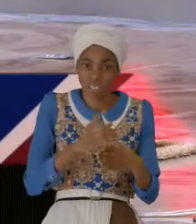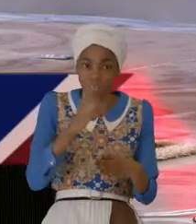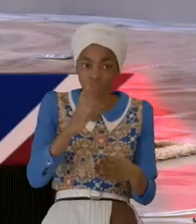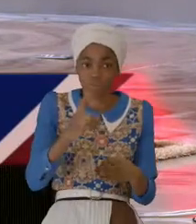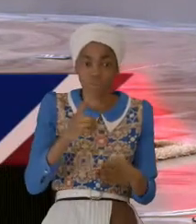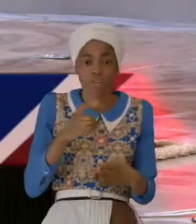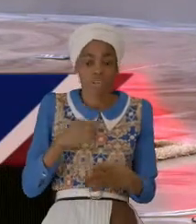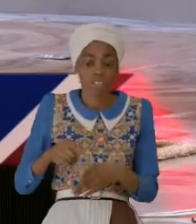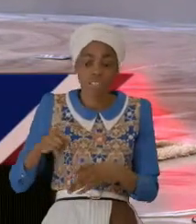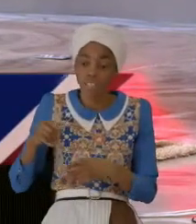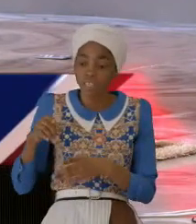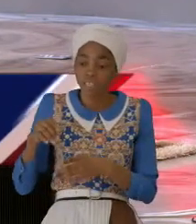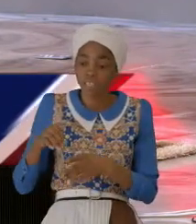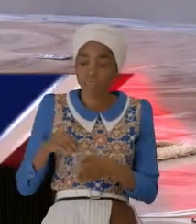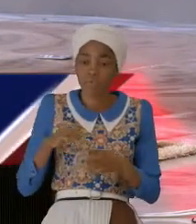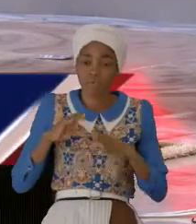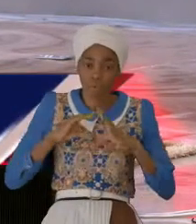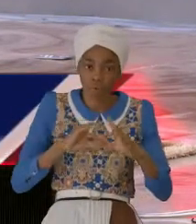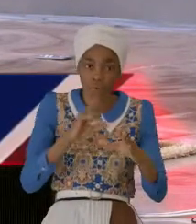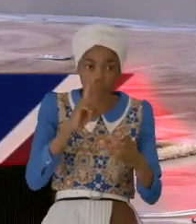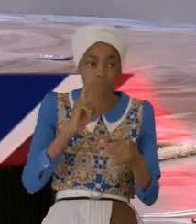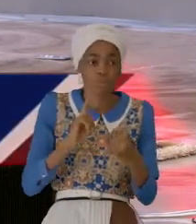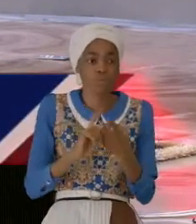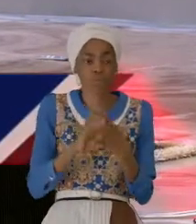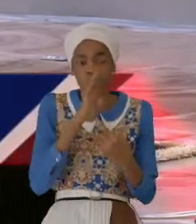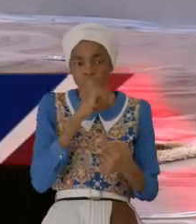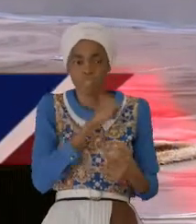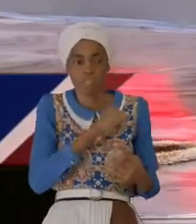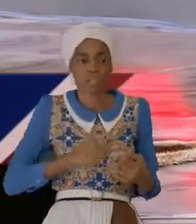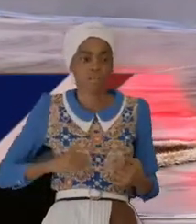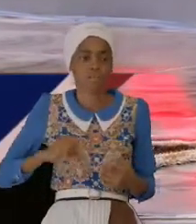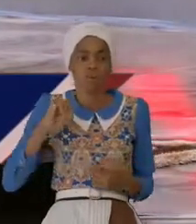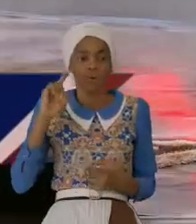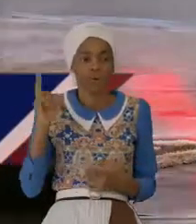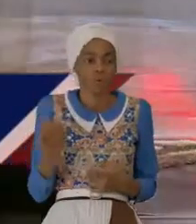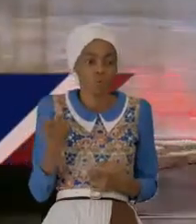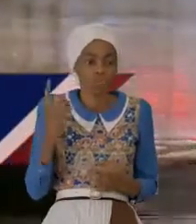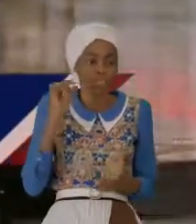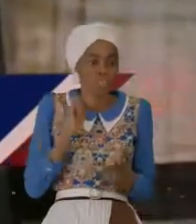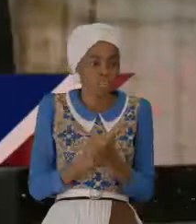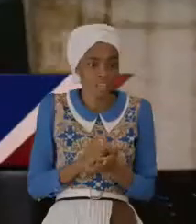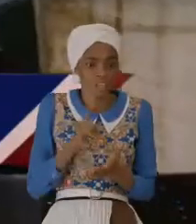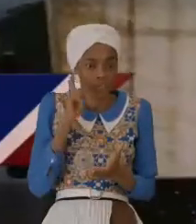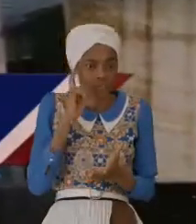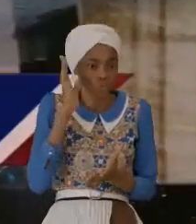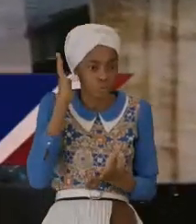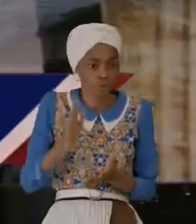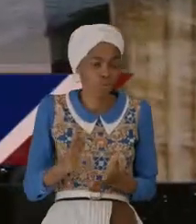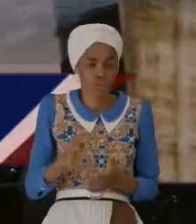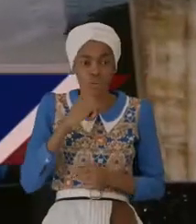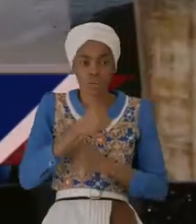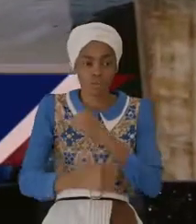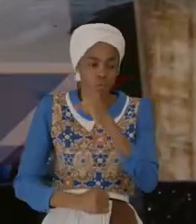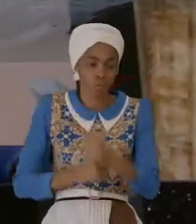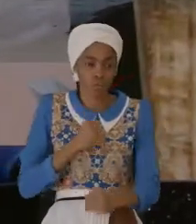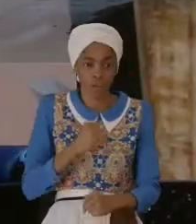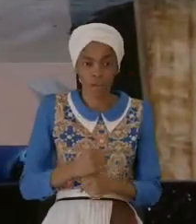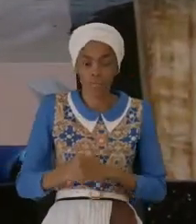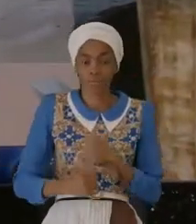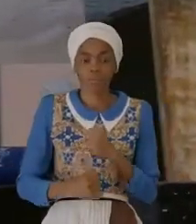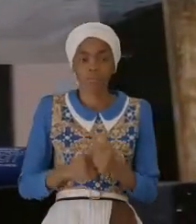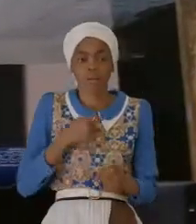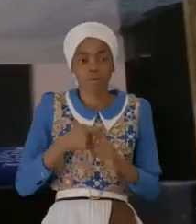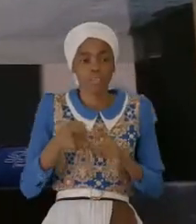only lest they shall suffer persecution for the Cross of Christ